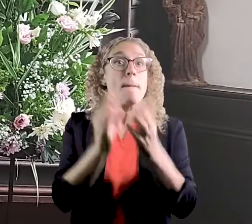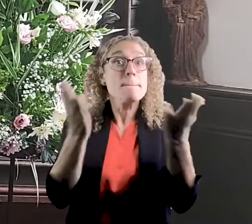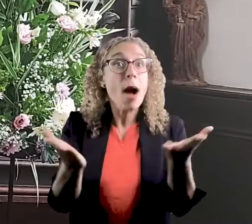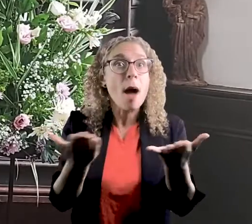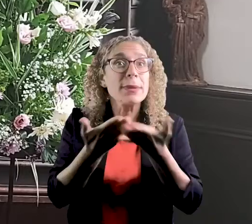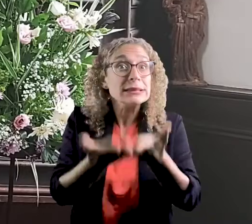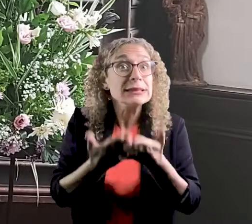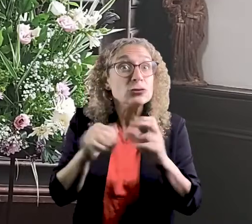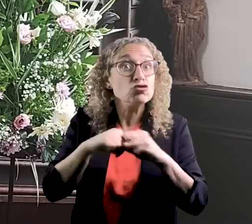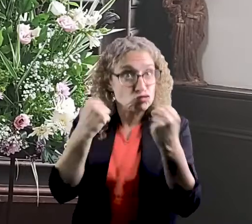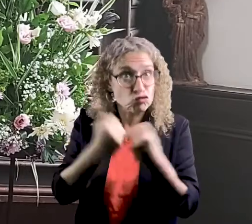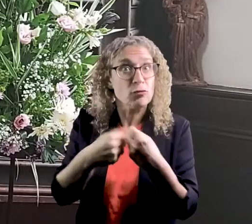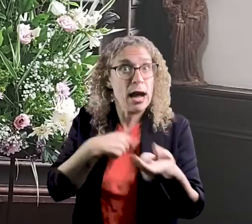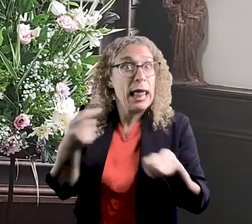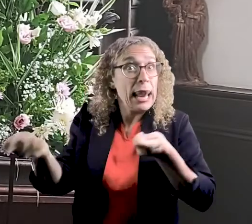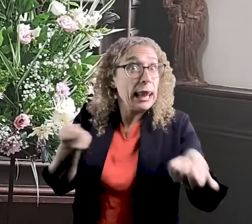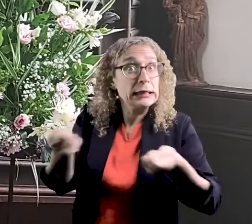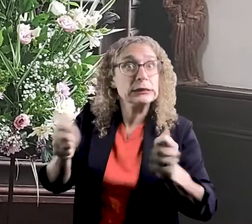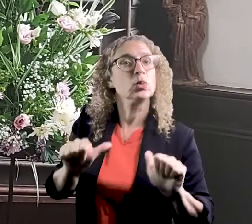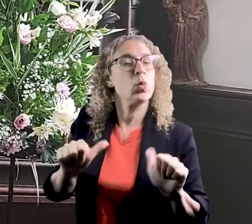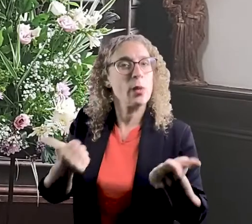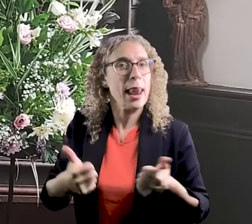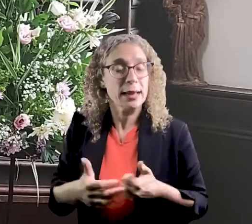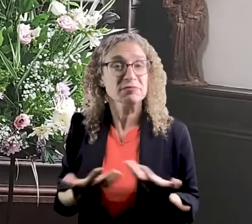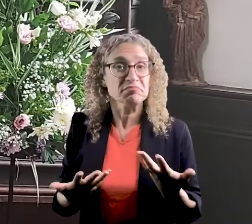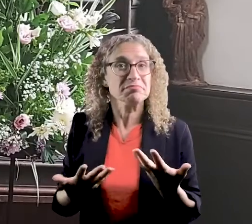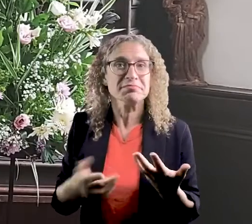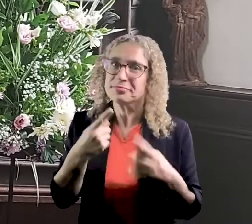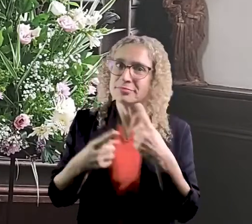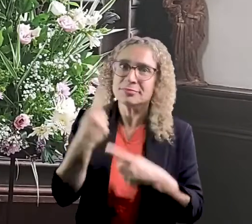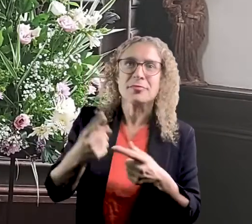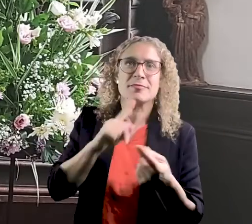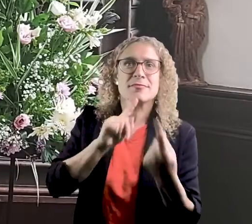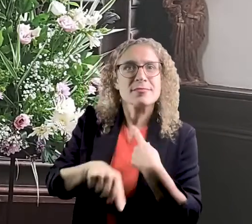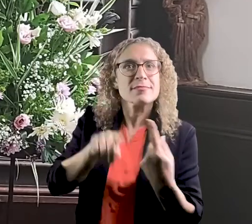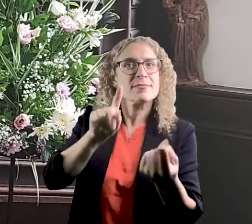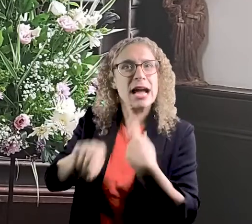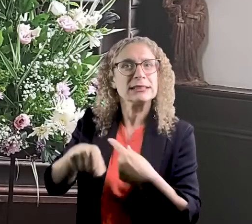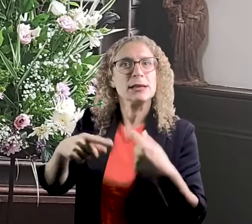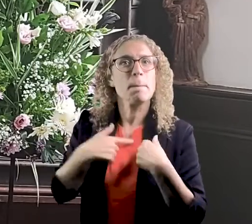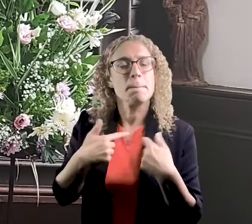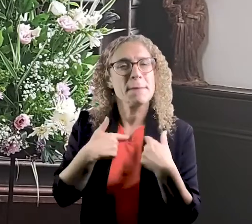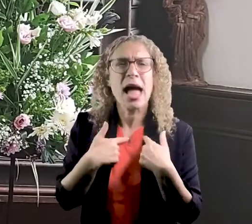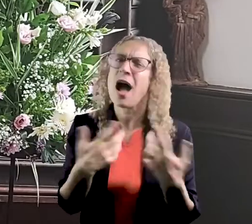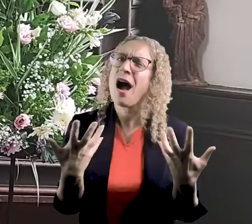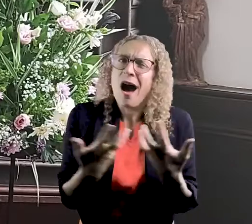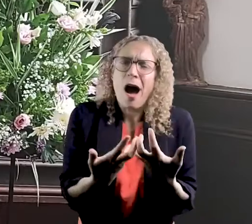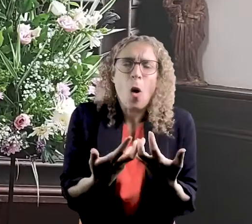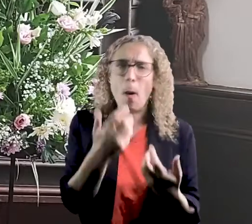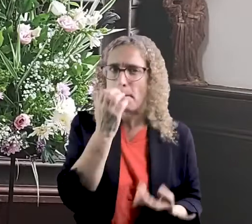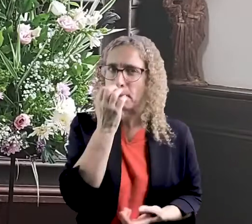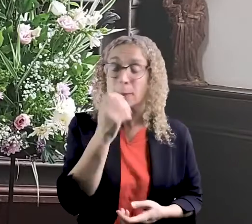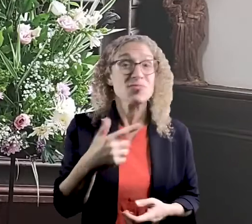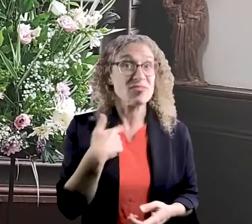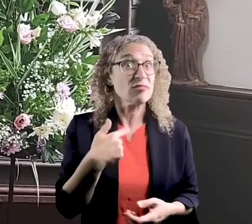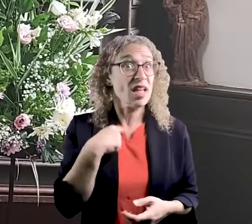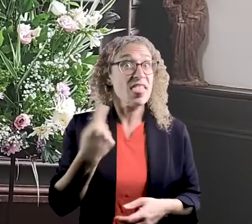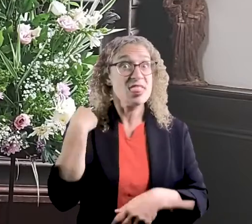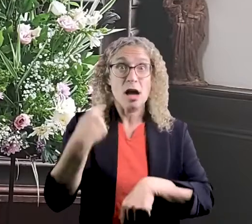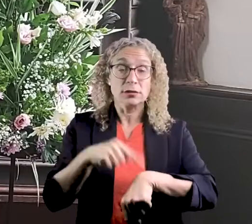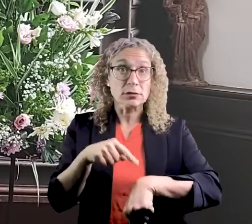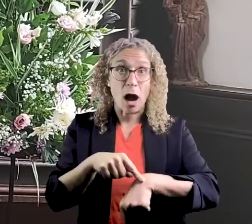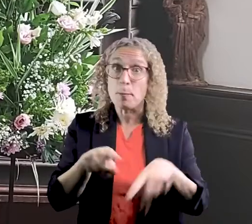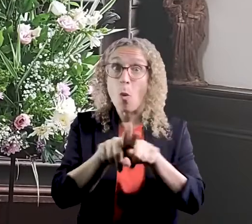And also, God enabled me, amazingly, to find my way all the time. I travelled a lot